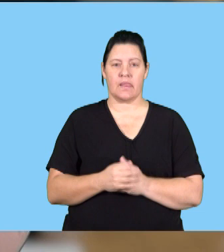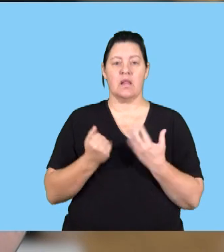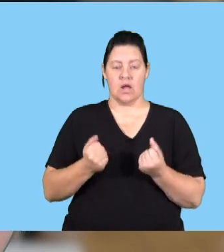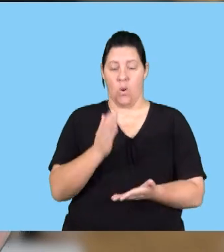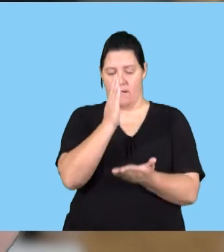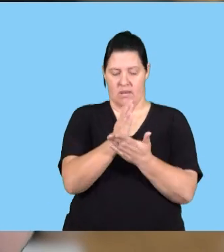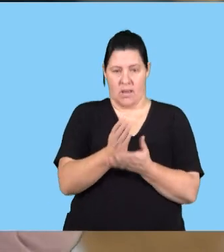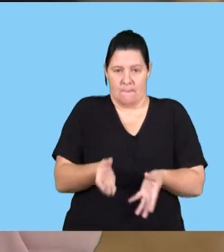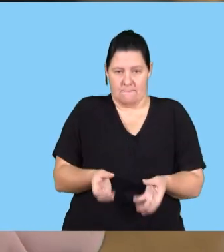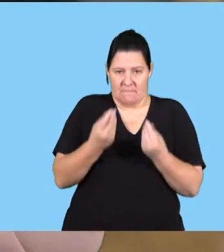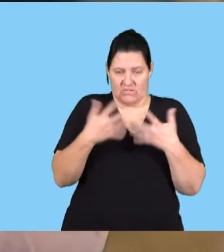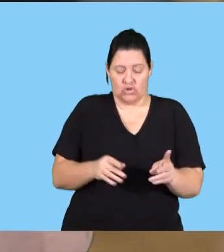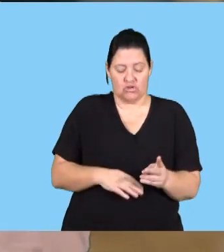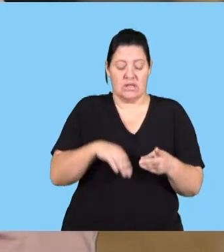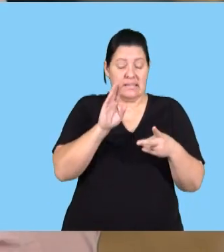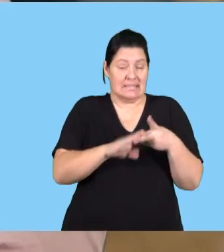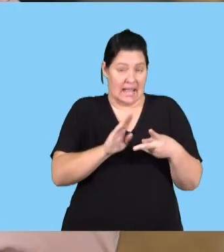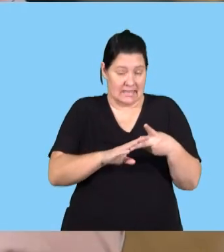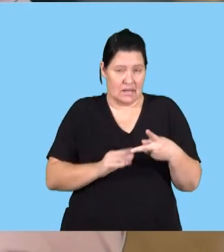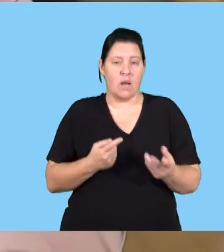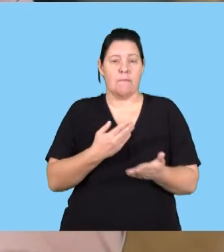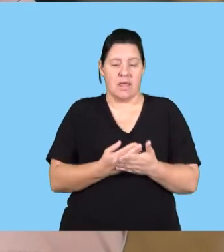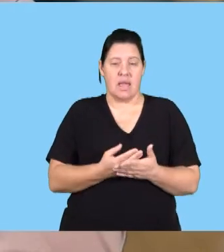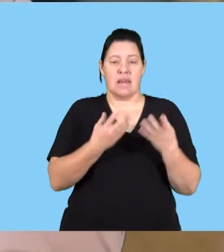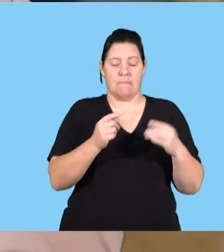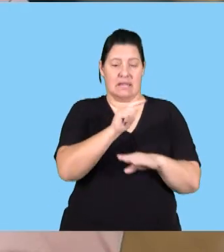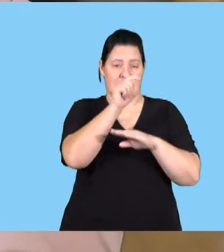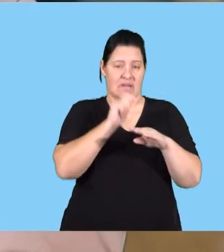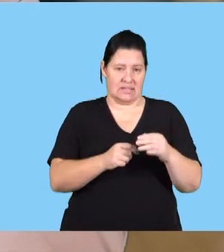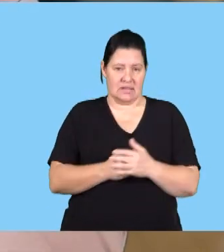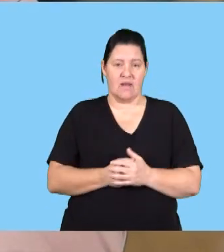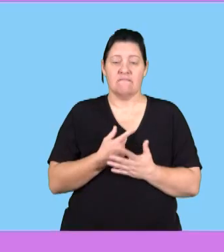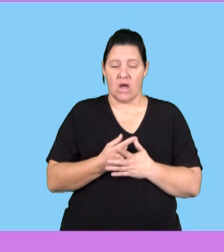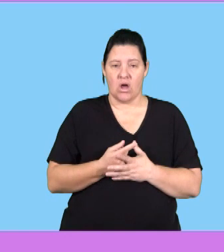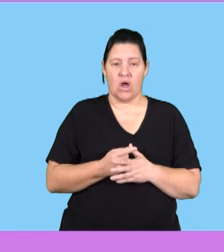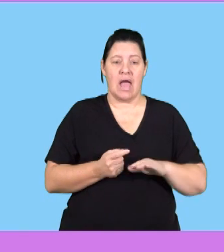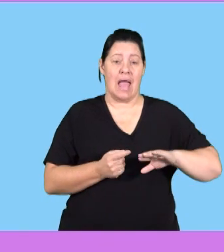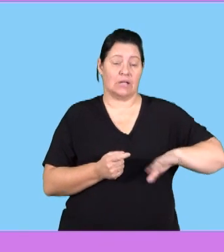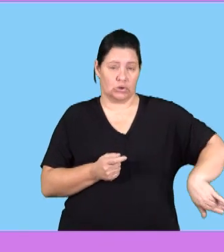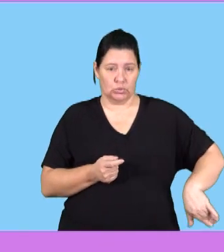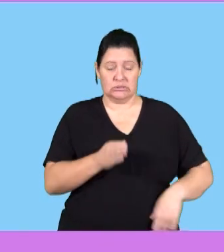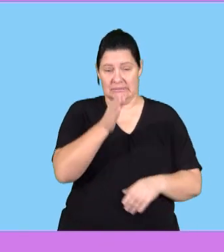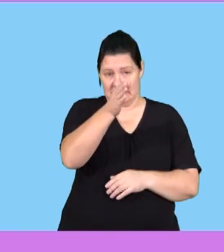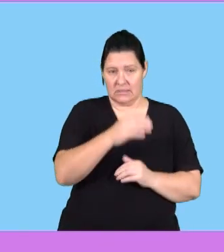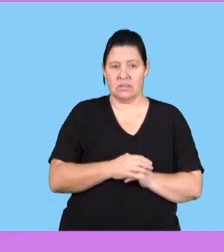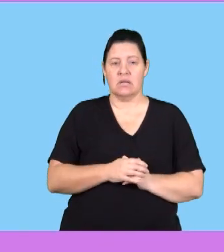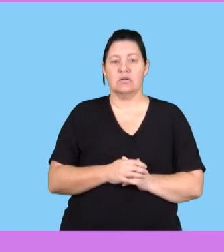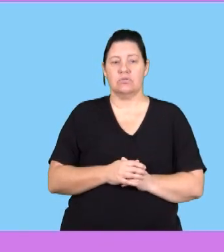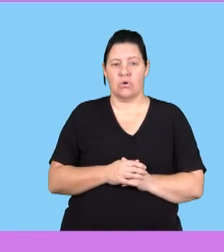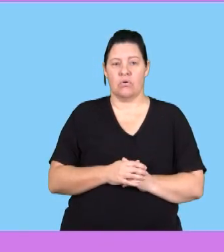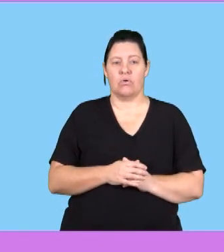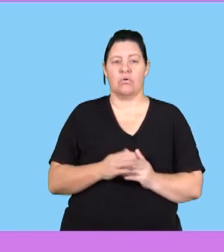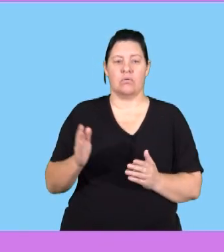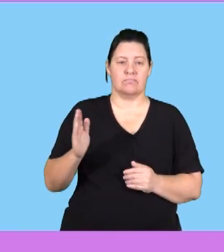all, we find the middle number. Step number 2, I'm going to divide my numbers. I'm first going to exclude my median, and I divide